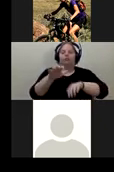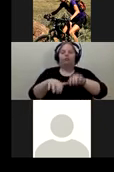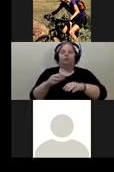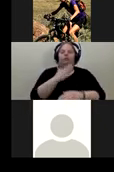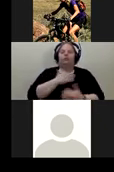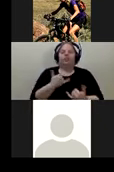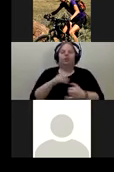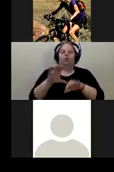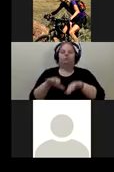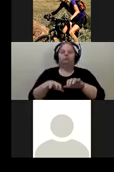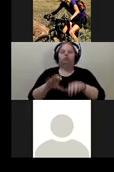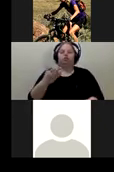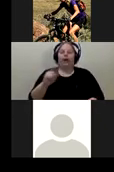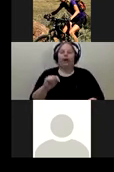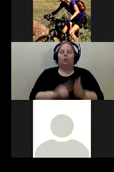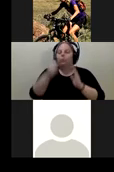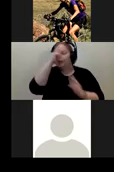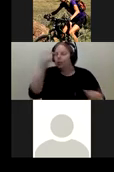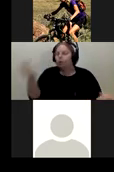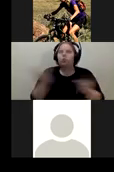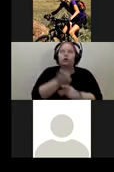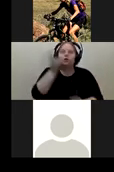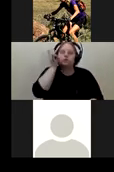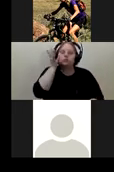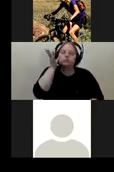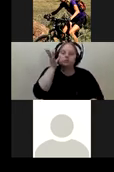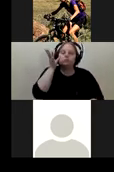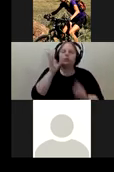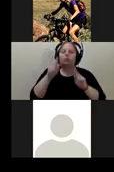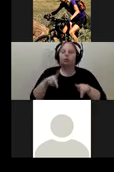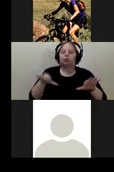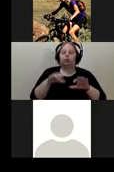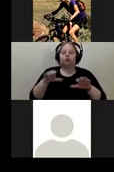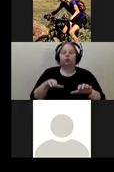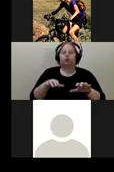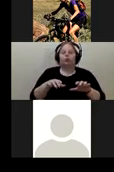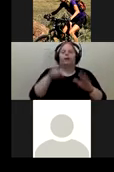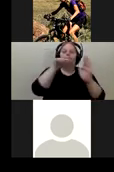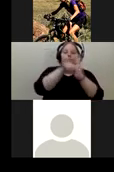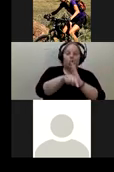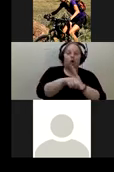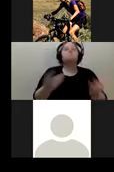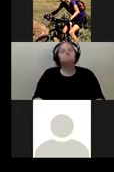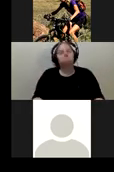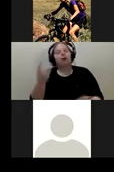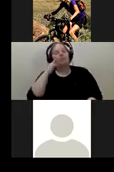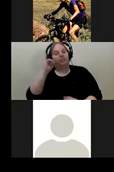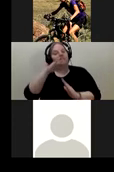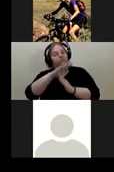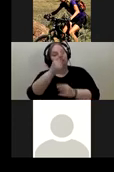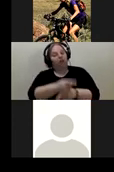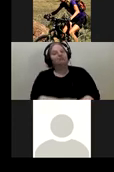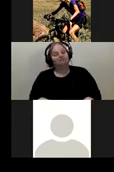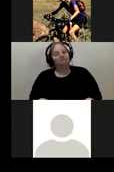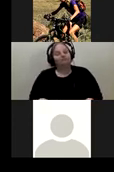Put it in the chat for a second. What do you think is the worst thing a person can do? Murder. I think that is probably correct.